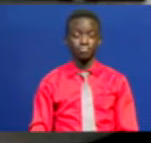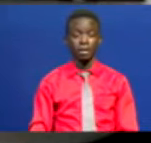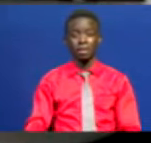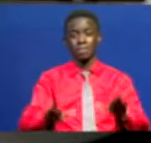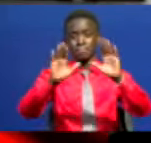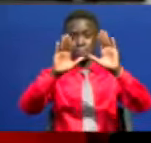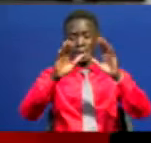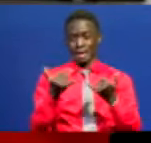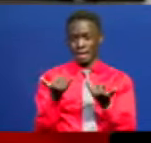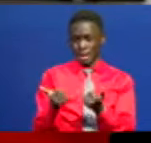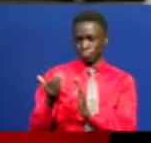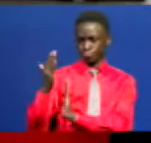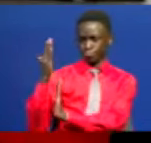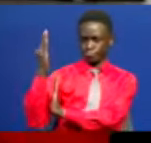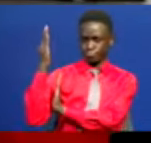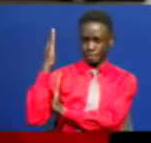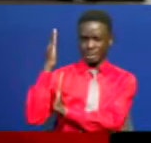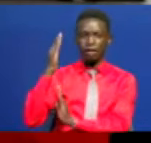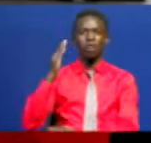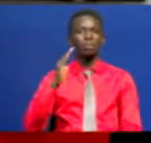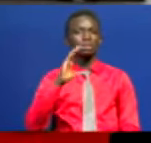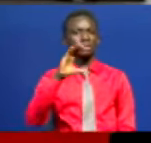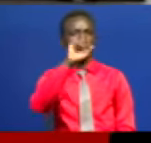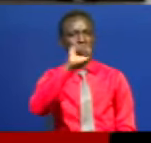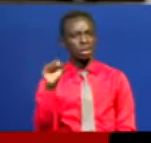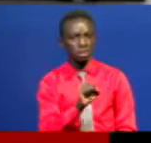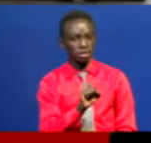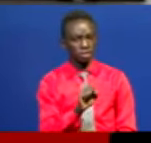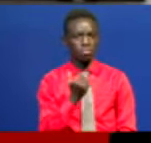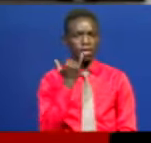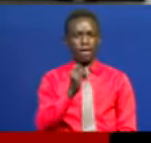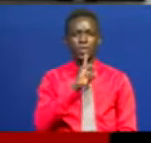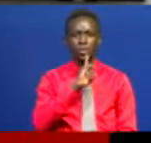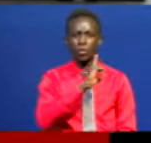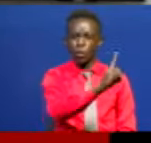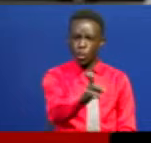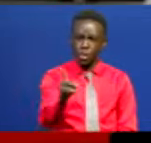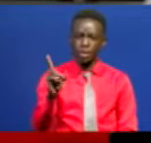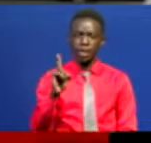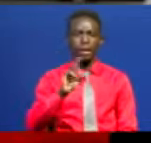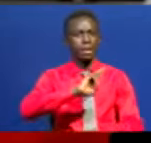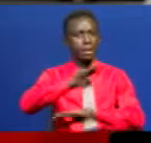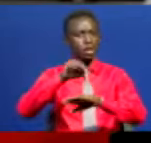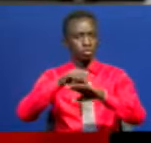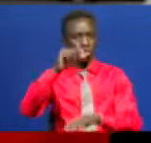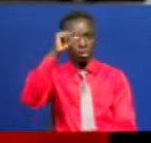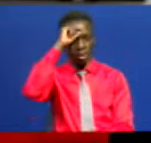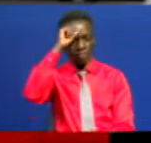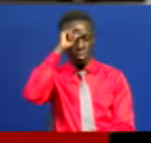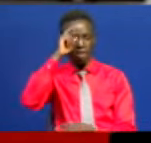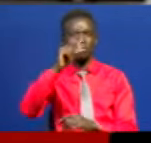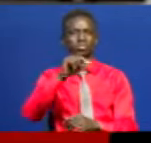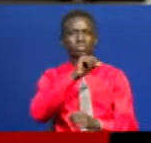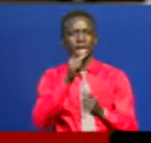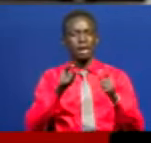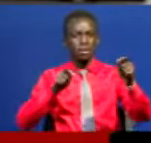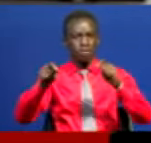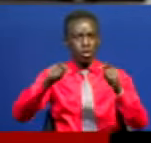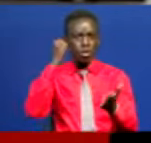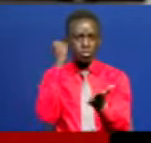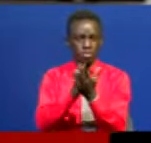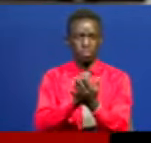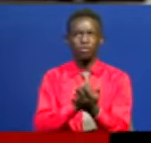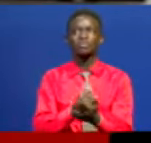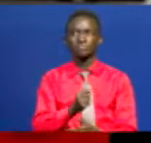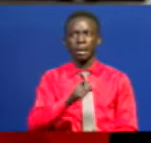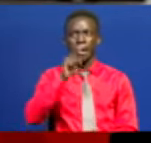Now, Interior Cabinet Secretary Professor Kithure Kindiki has directed national government administration officers across the country to be on the